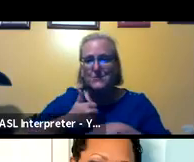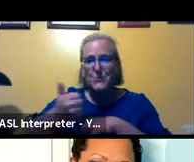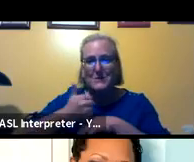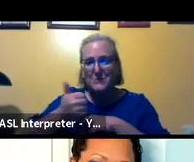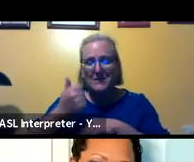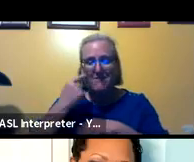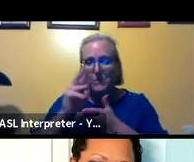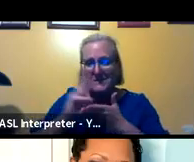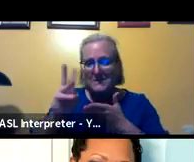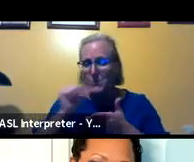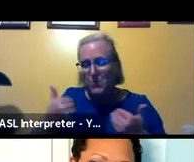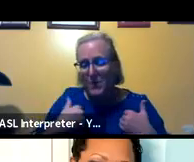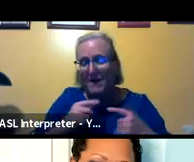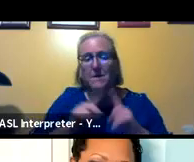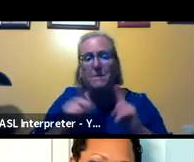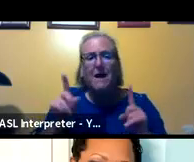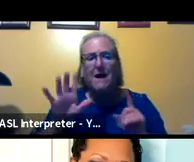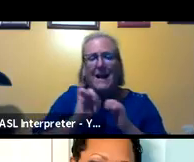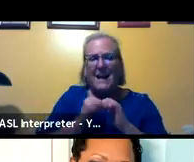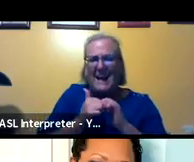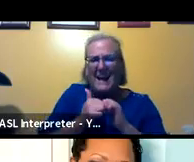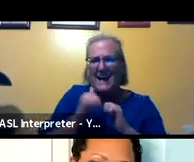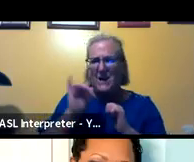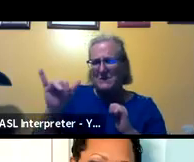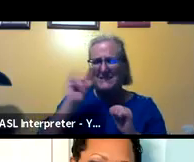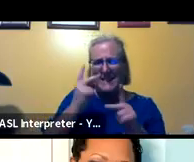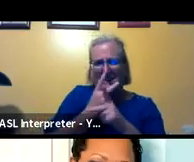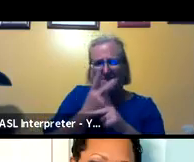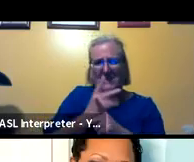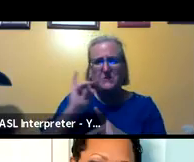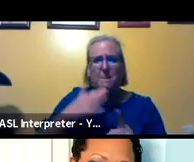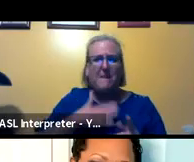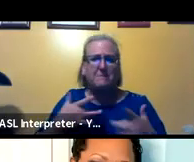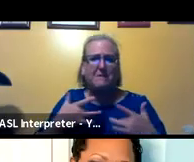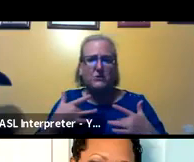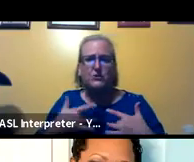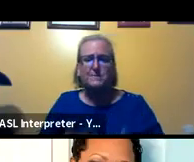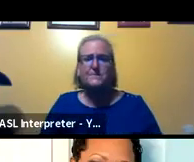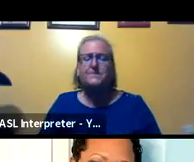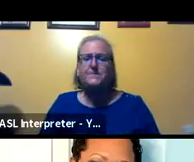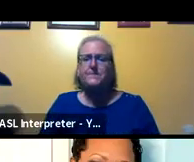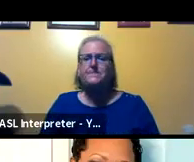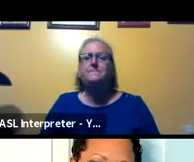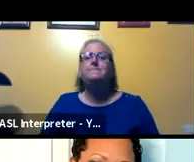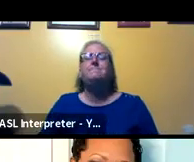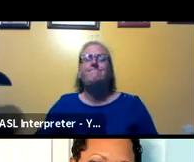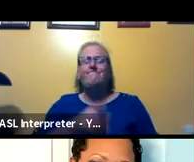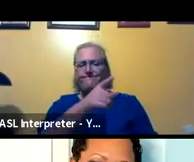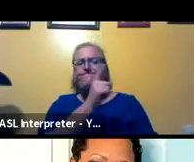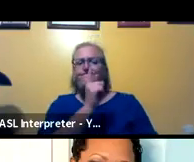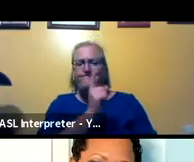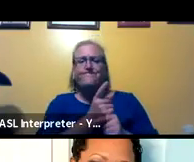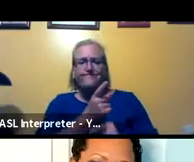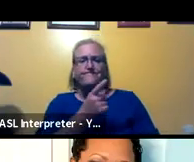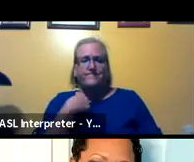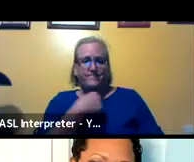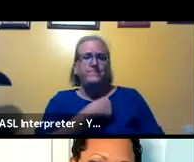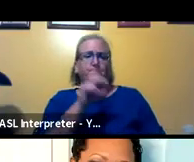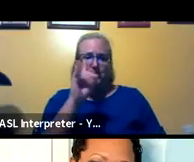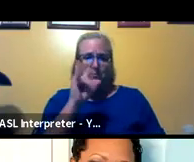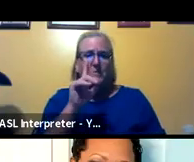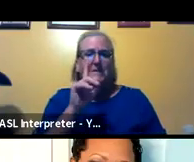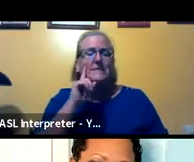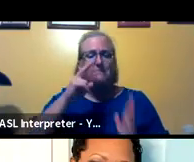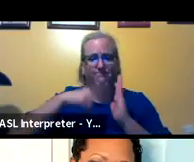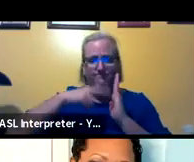So how was that figured in? I mean, that's a real concern of mine. Yeah, Monica, we have definitely had the opportunity to read